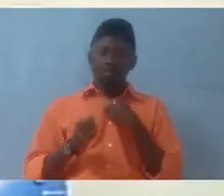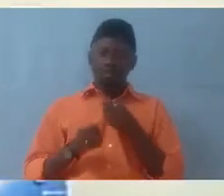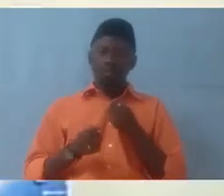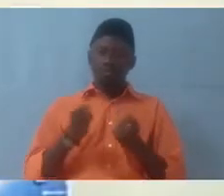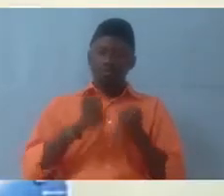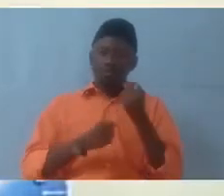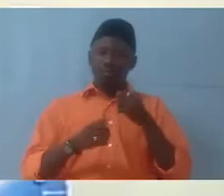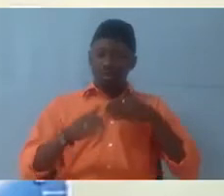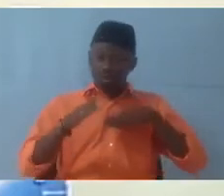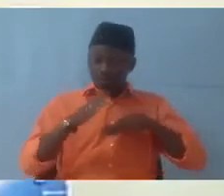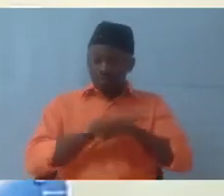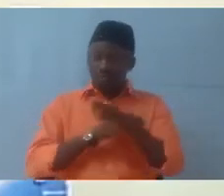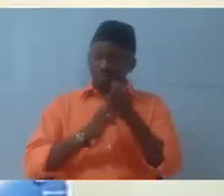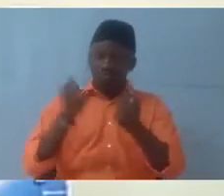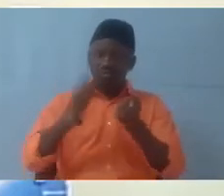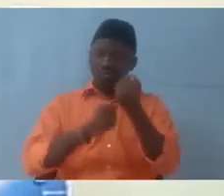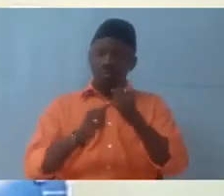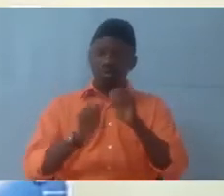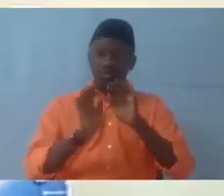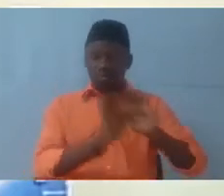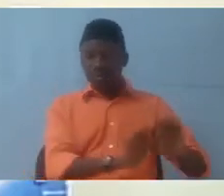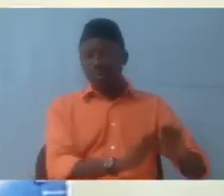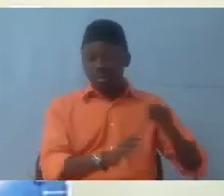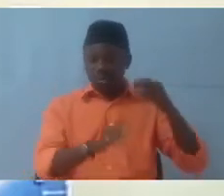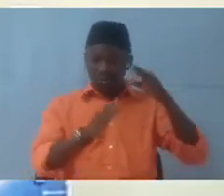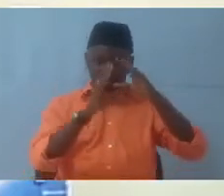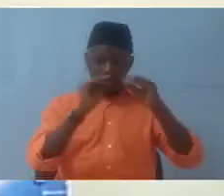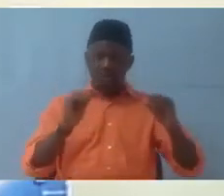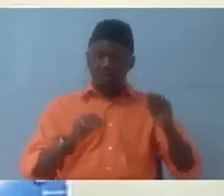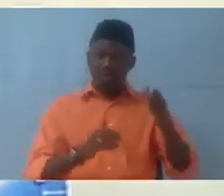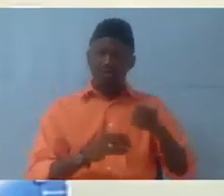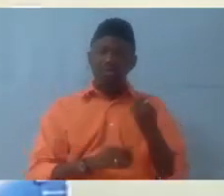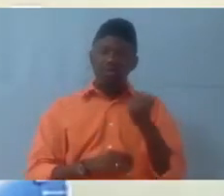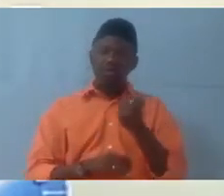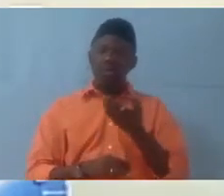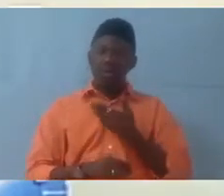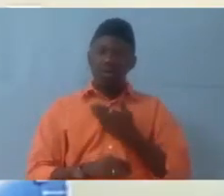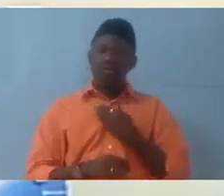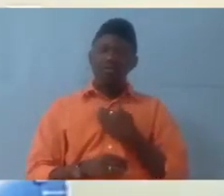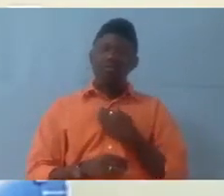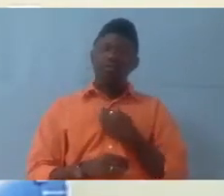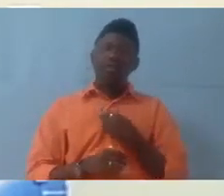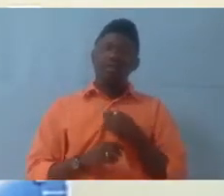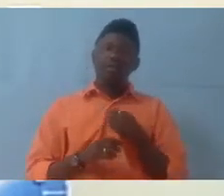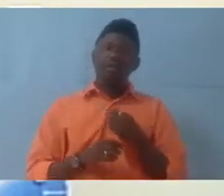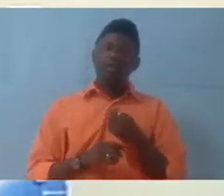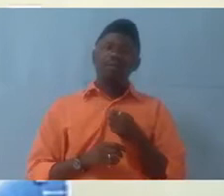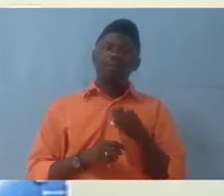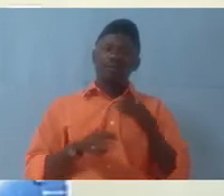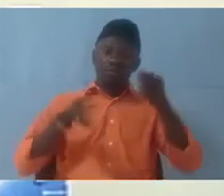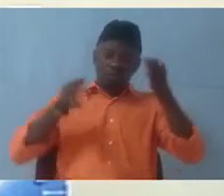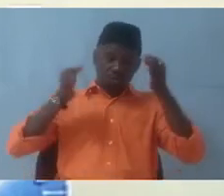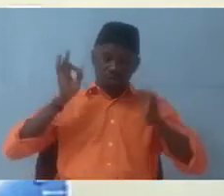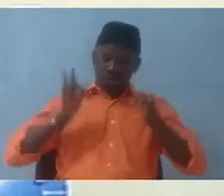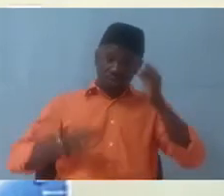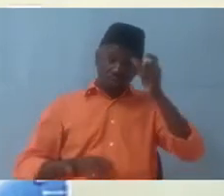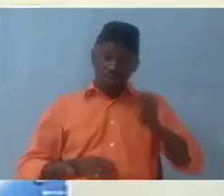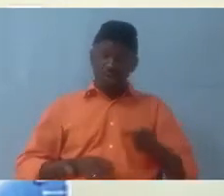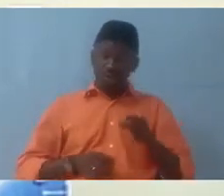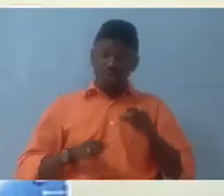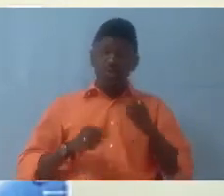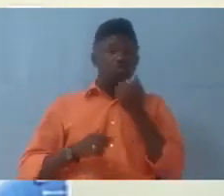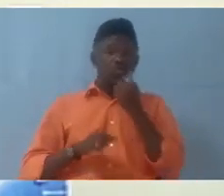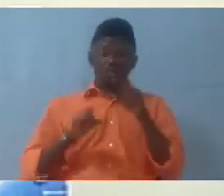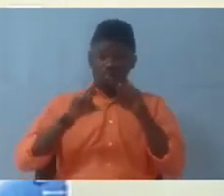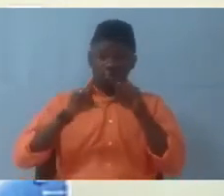there. Ci lama wax ne na dugal nak suma auto ci kiram. Because I had a judiciary number plate. Ndax ma ngi am nak number plate bo xamne ni